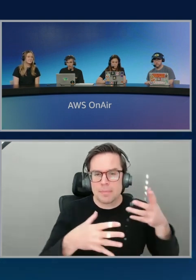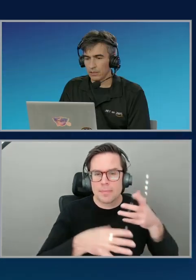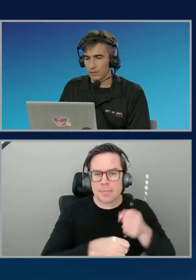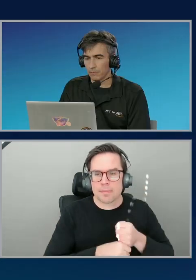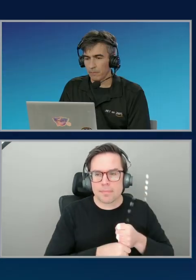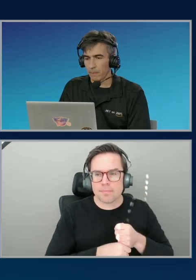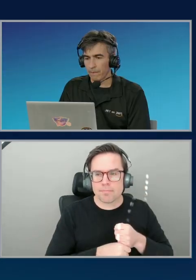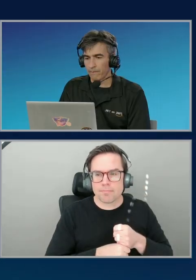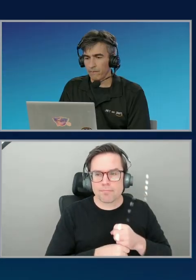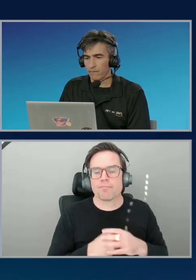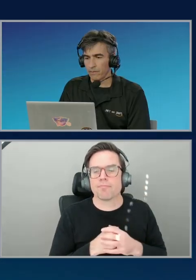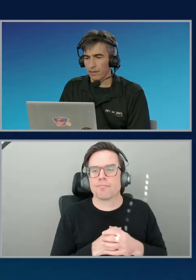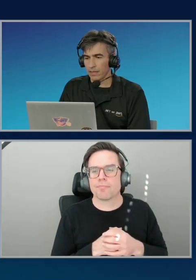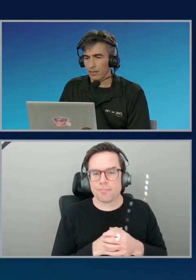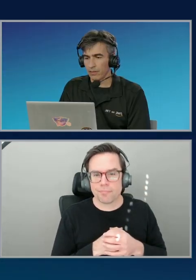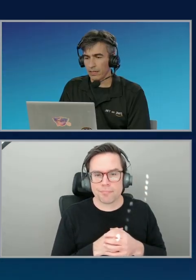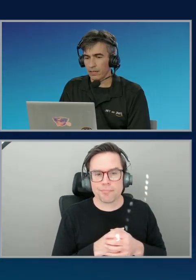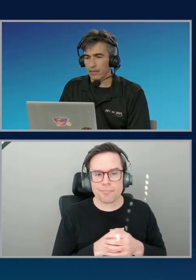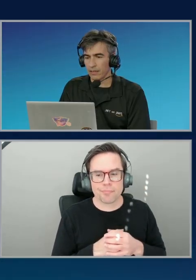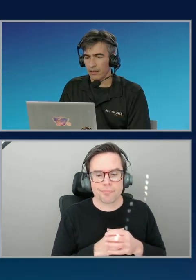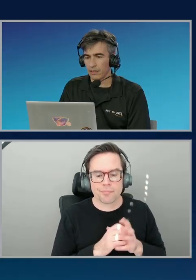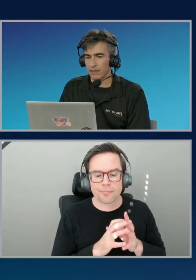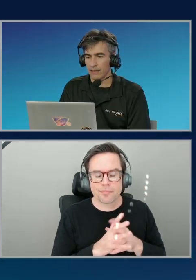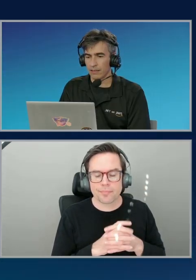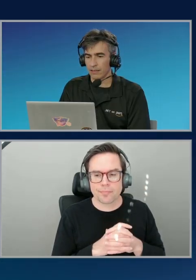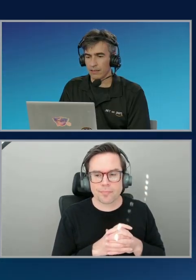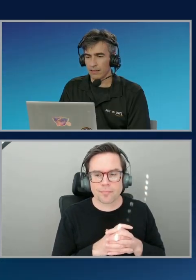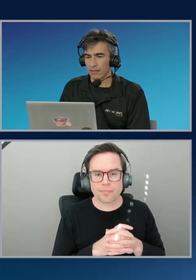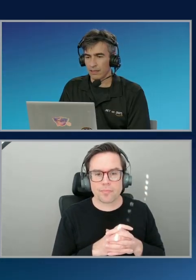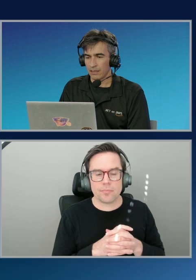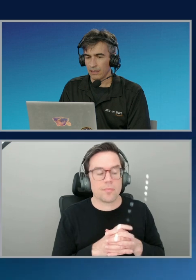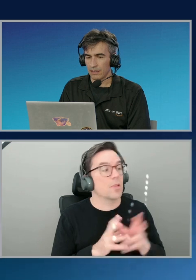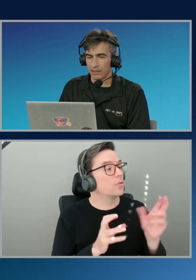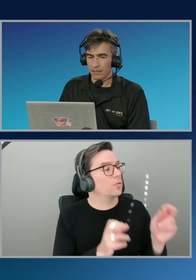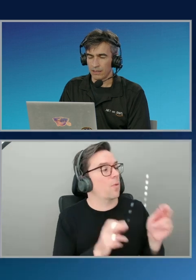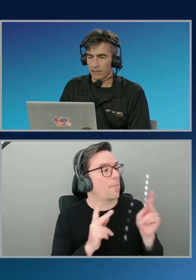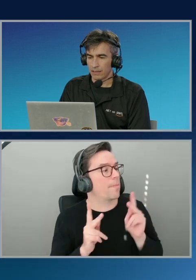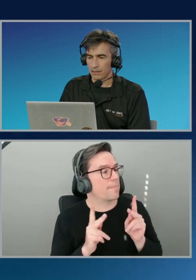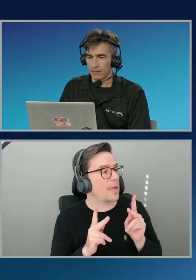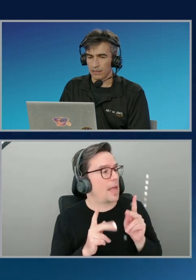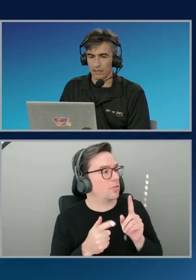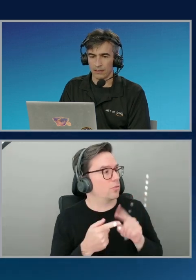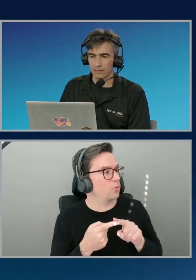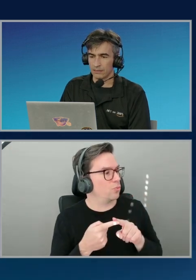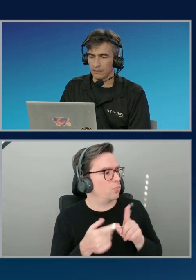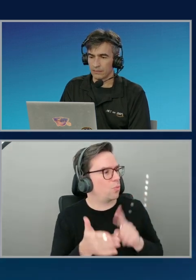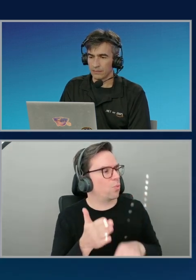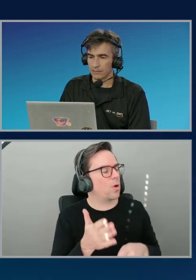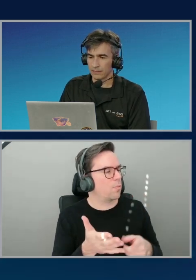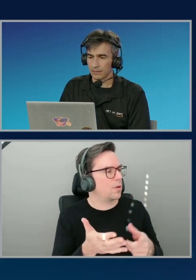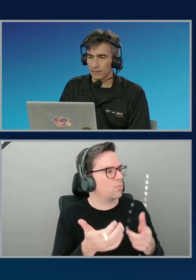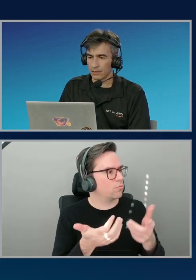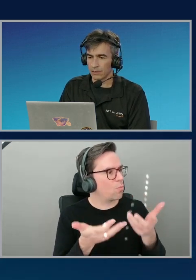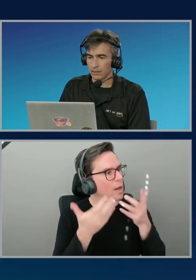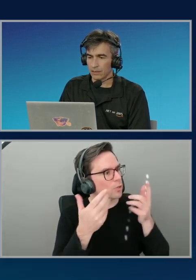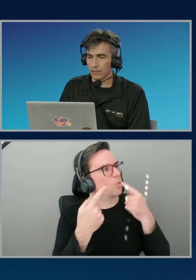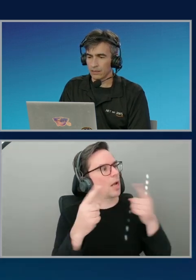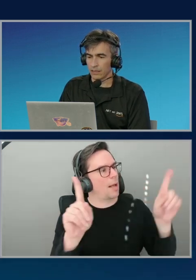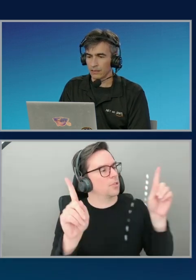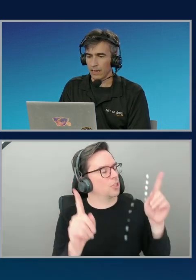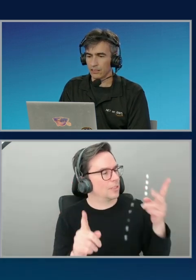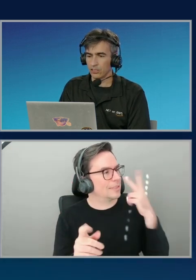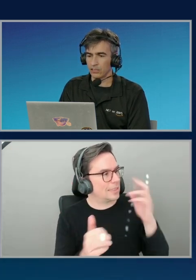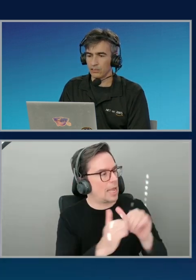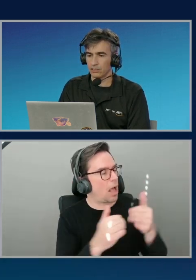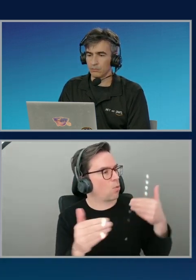go. So back to what we were setting out to accomplish, right? Let's see how close we got. Yeah, I think we're pretty close.